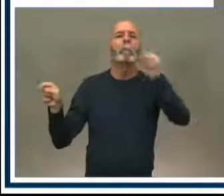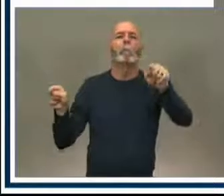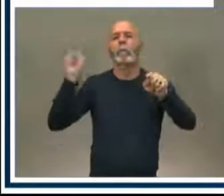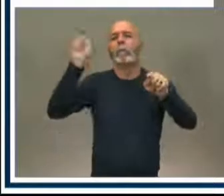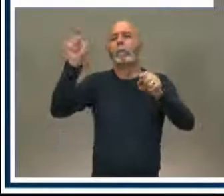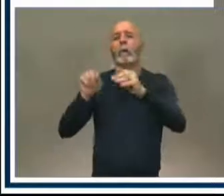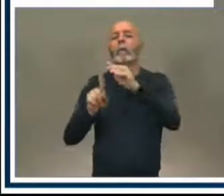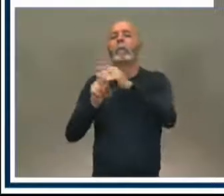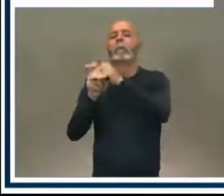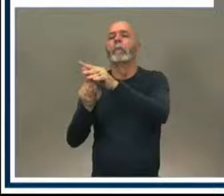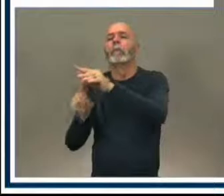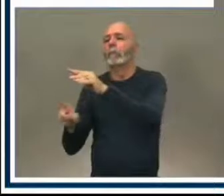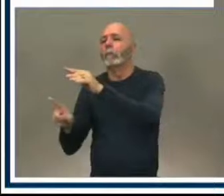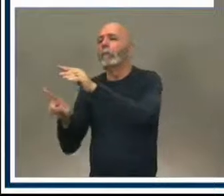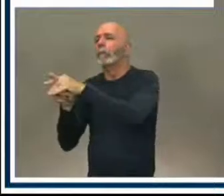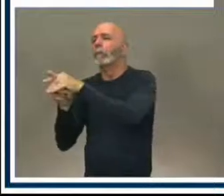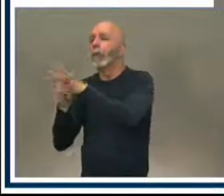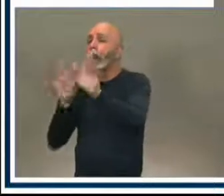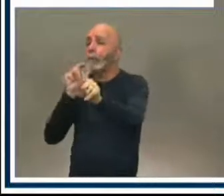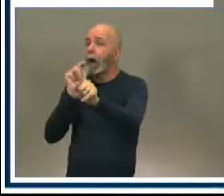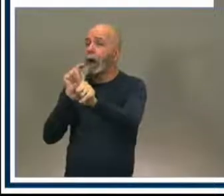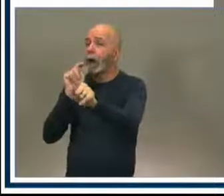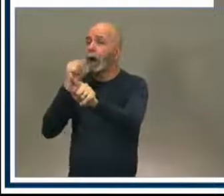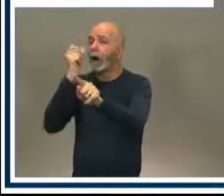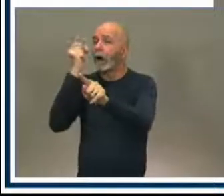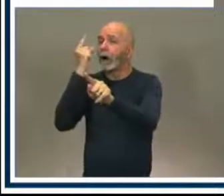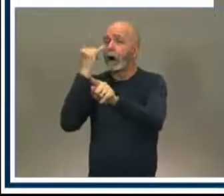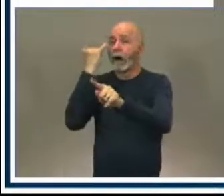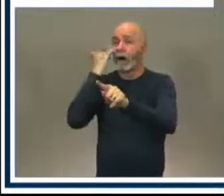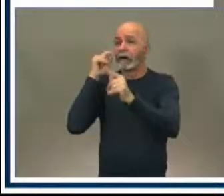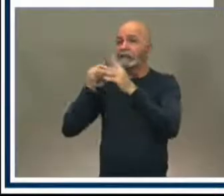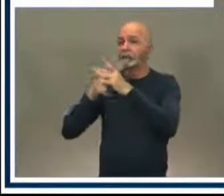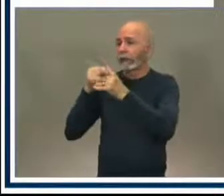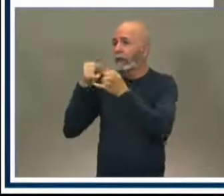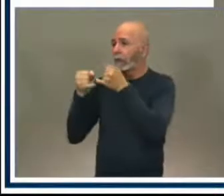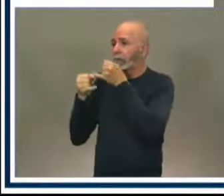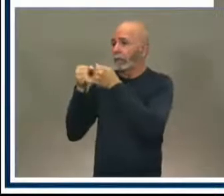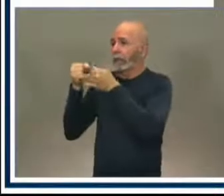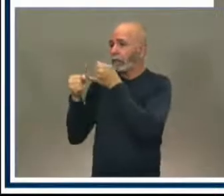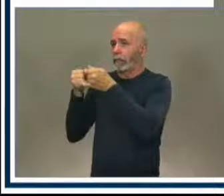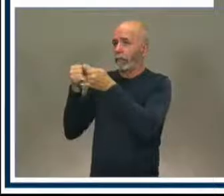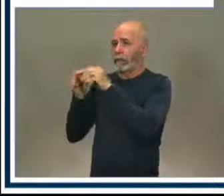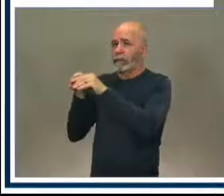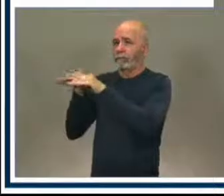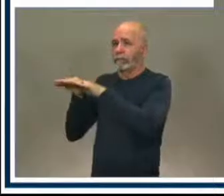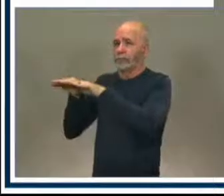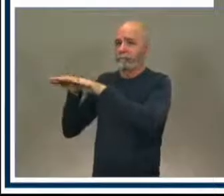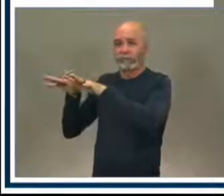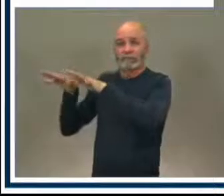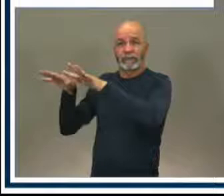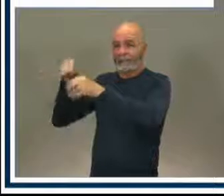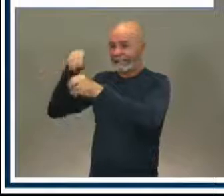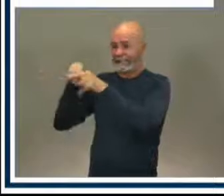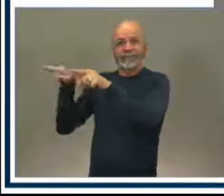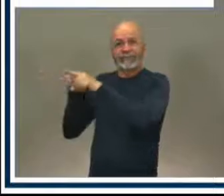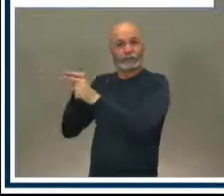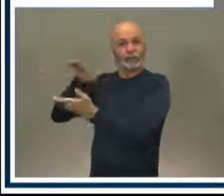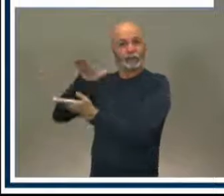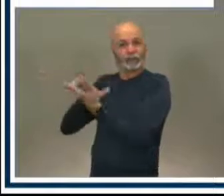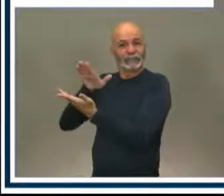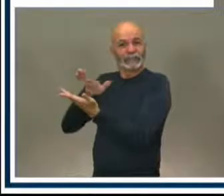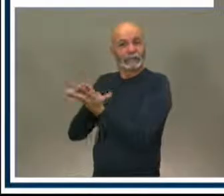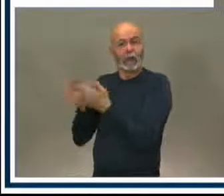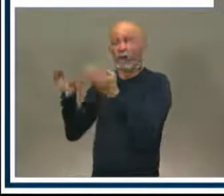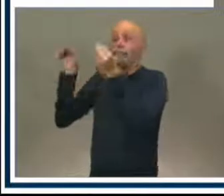indication of a transmission within a school, so when we have a secondary case and somebody else